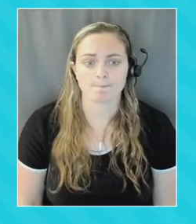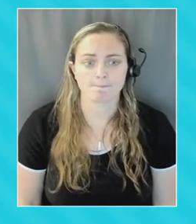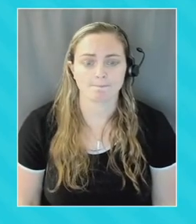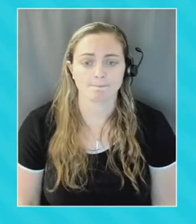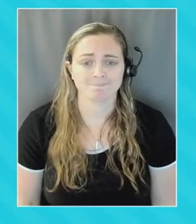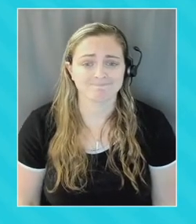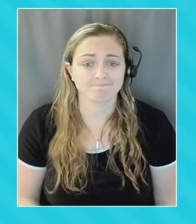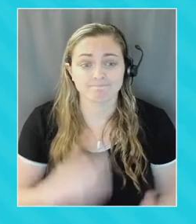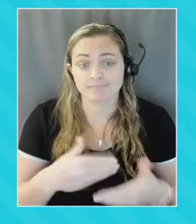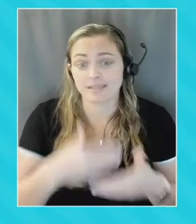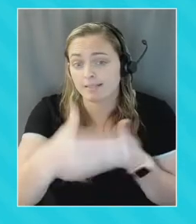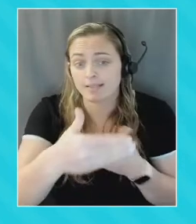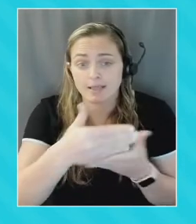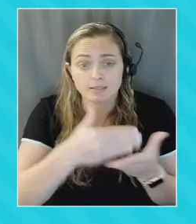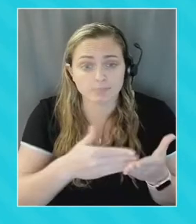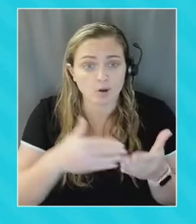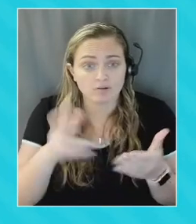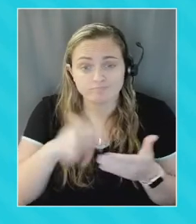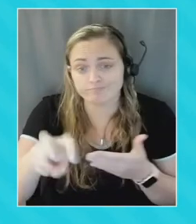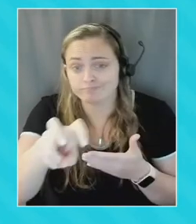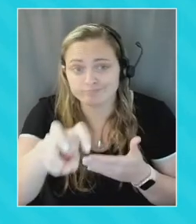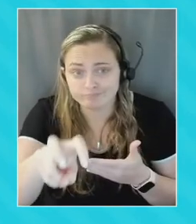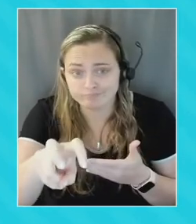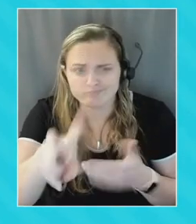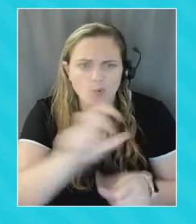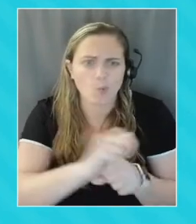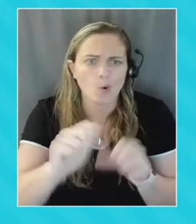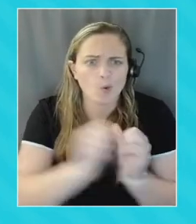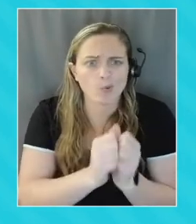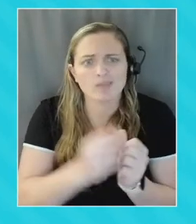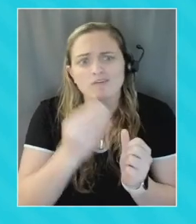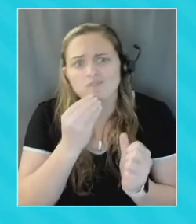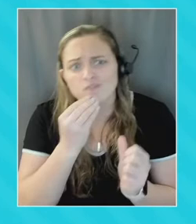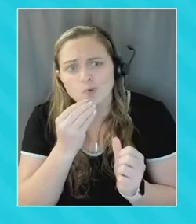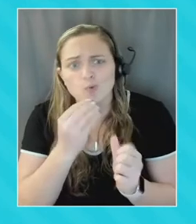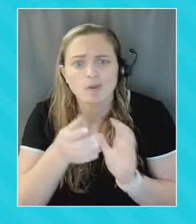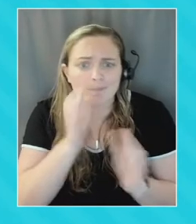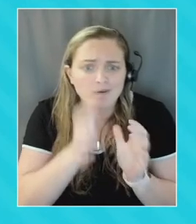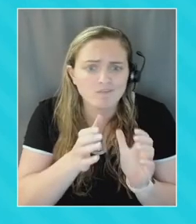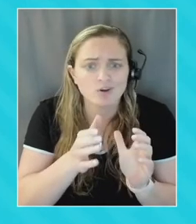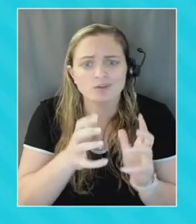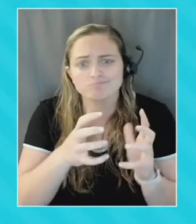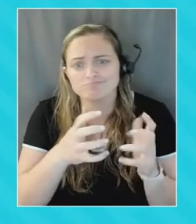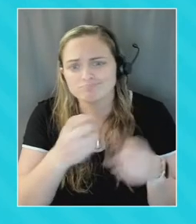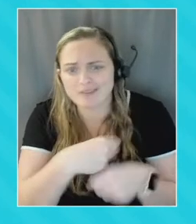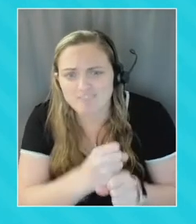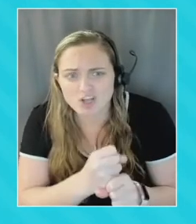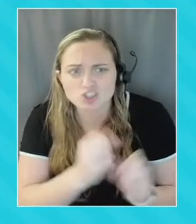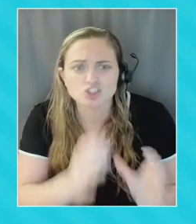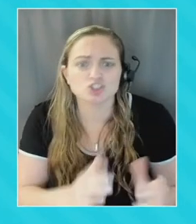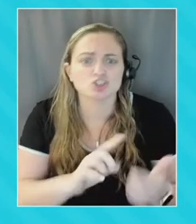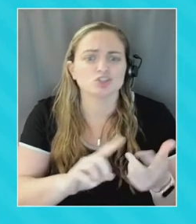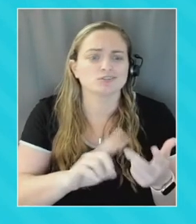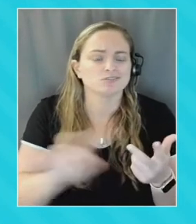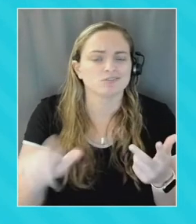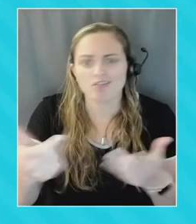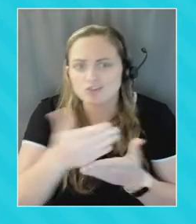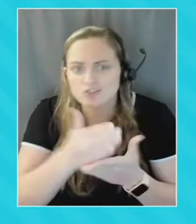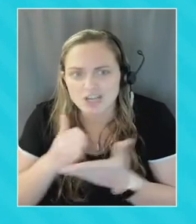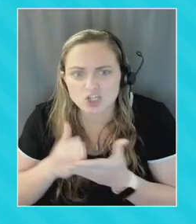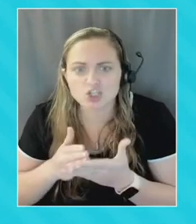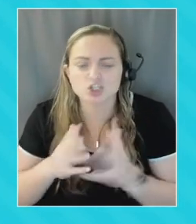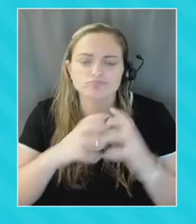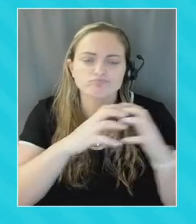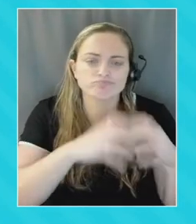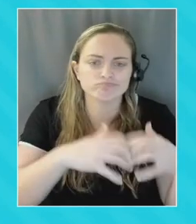In the next phase of its journey, PHA will work with food and beverage manufacturers, retailers, and other sectors to break down